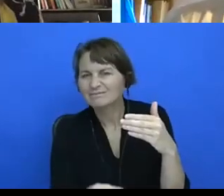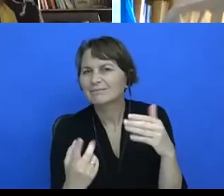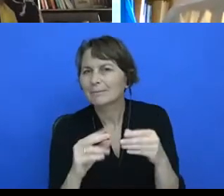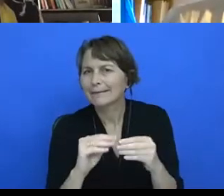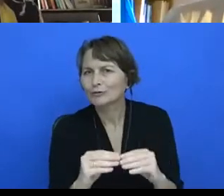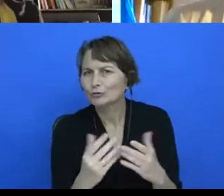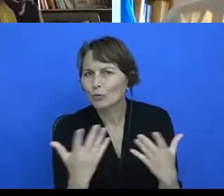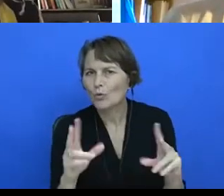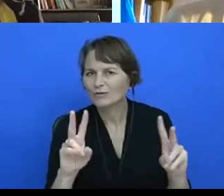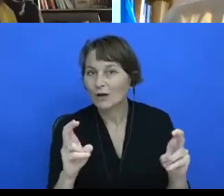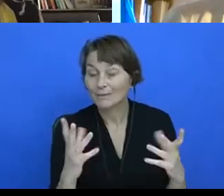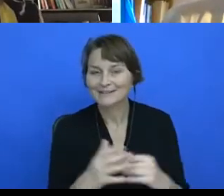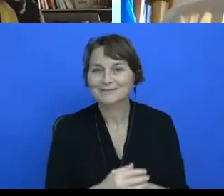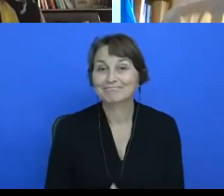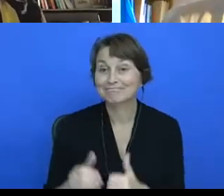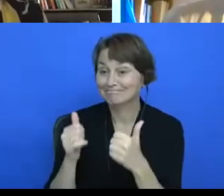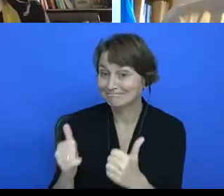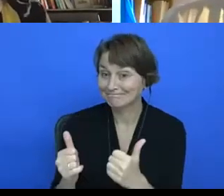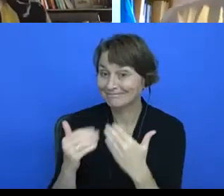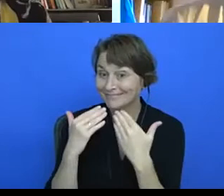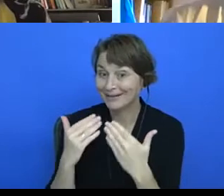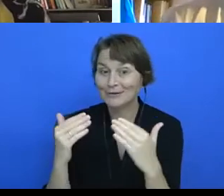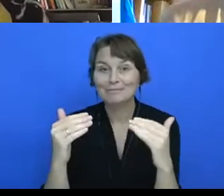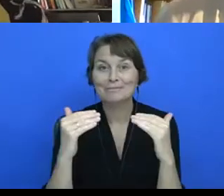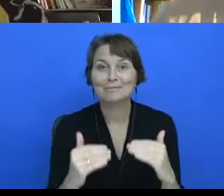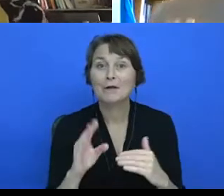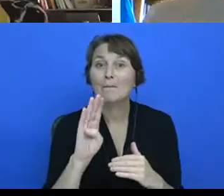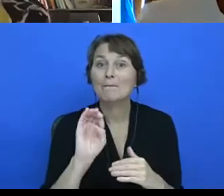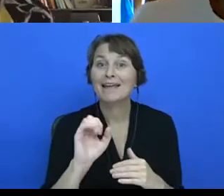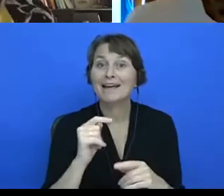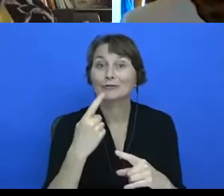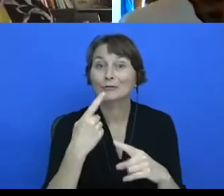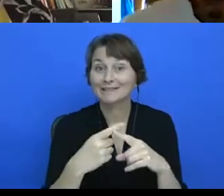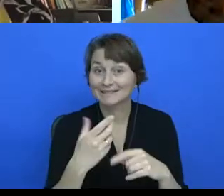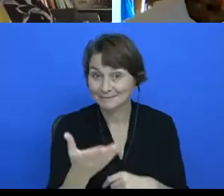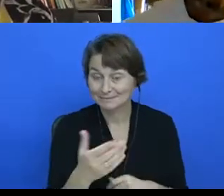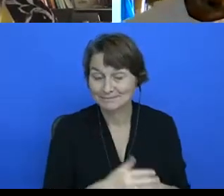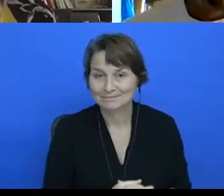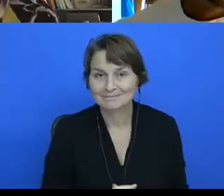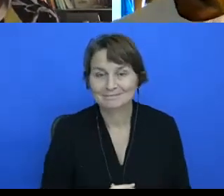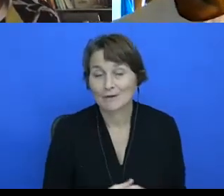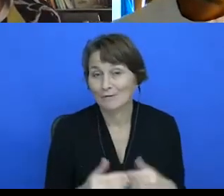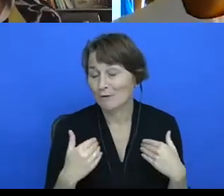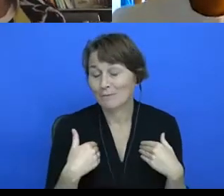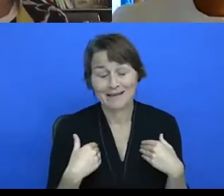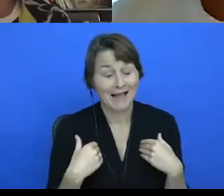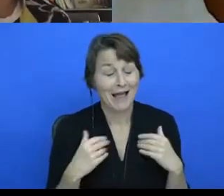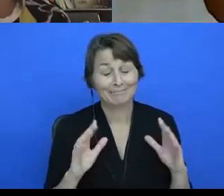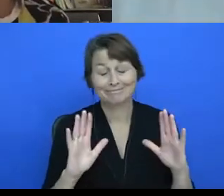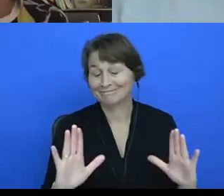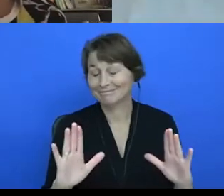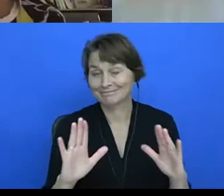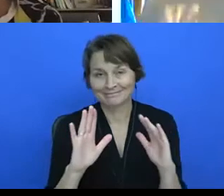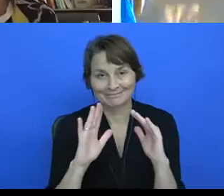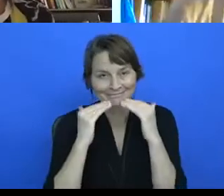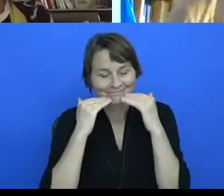Great, Bodo. Beatrix, what are your concluding remarks? I mean, for me, it's just, I'm so glad I did this, and I can